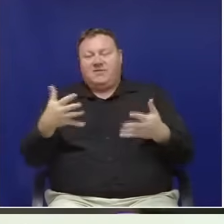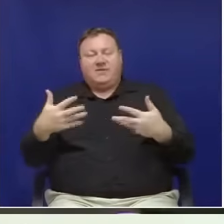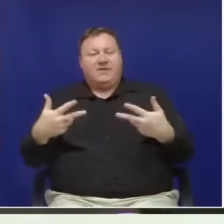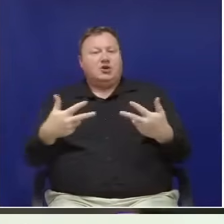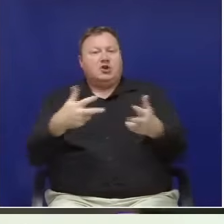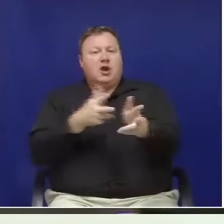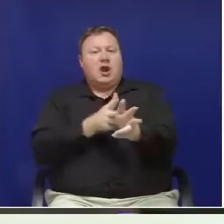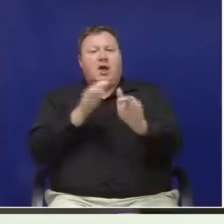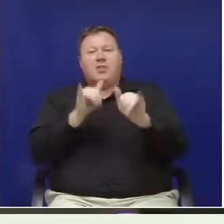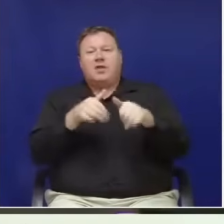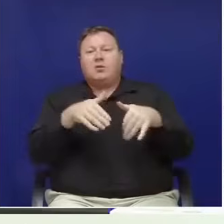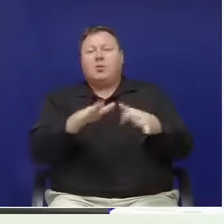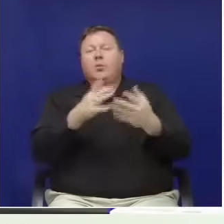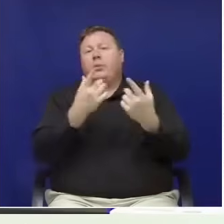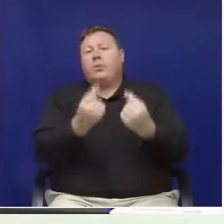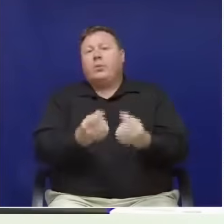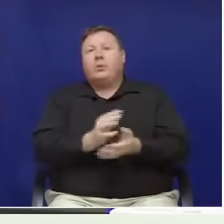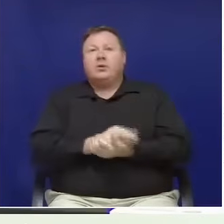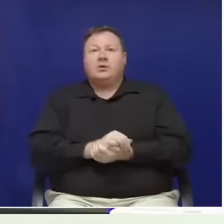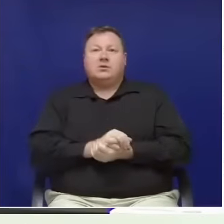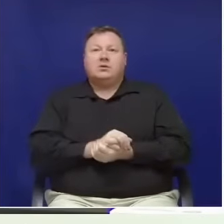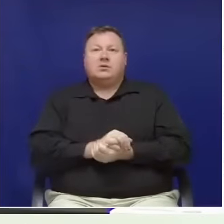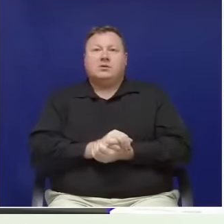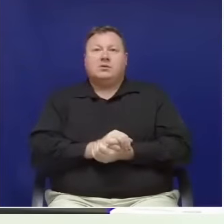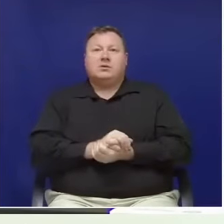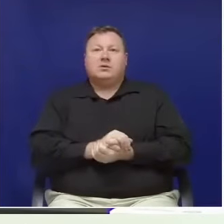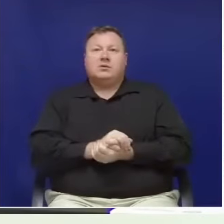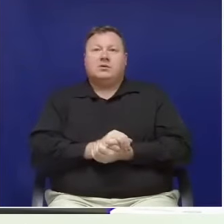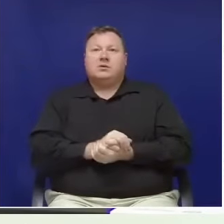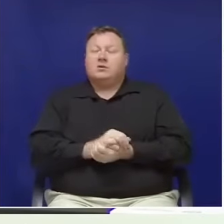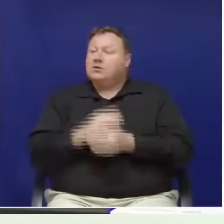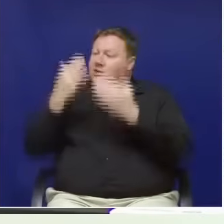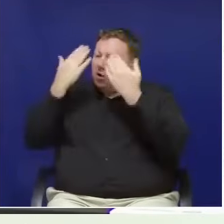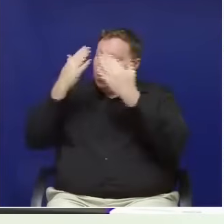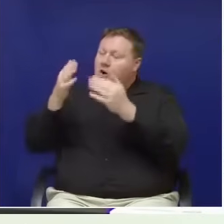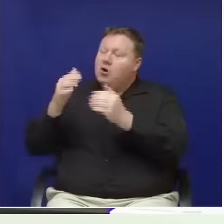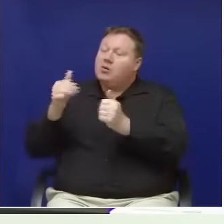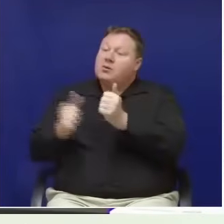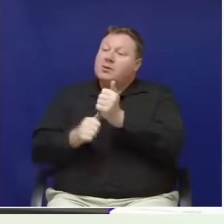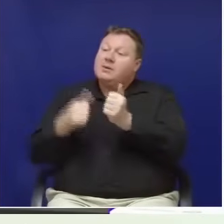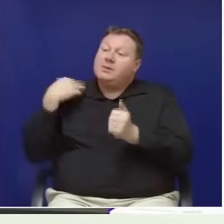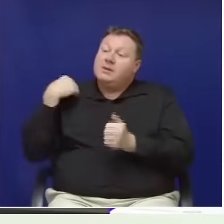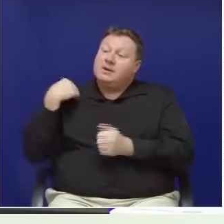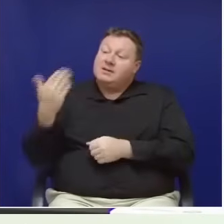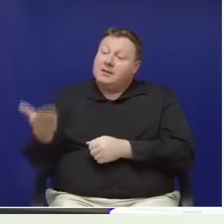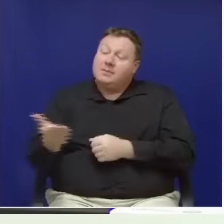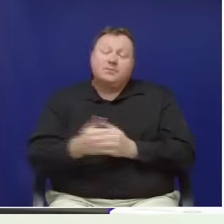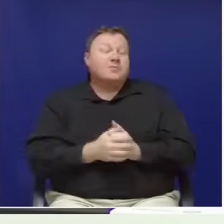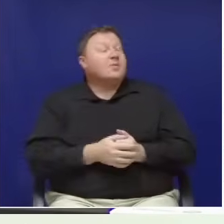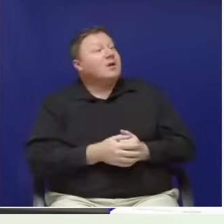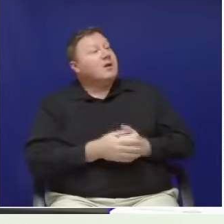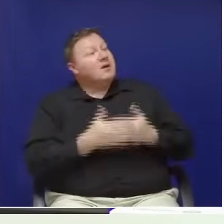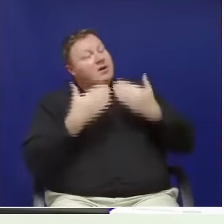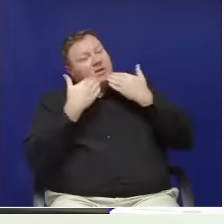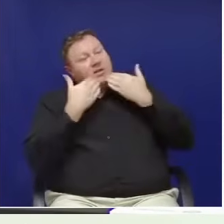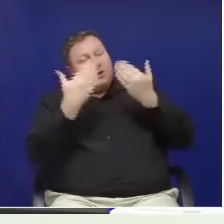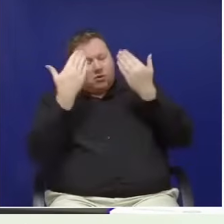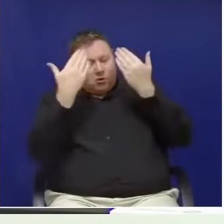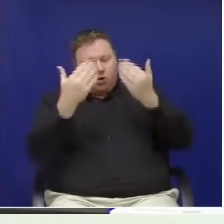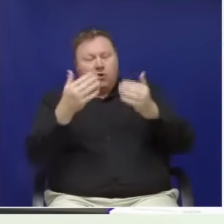Thank you, Honourable Deputy Minister. Thank you, Honorable